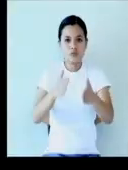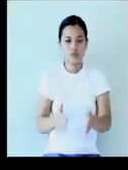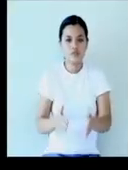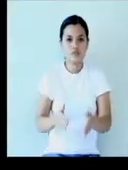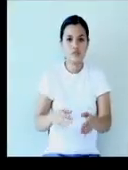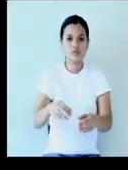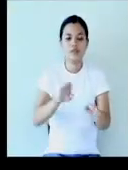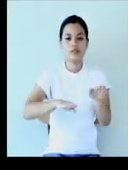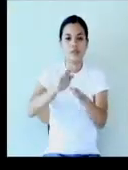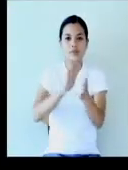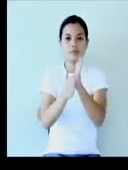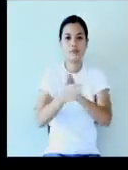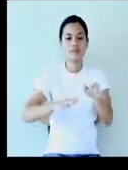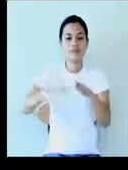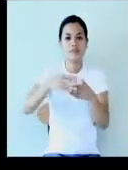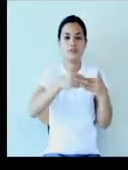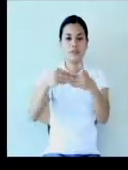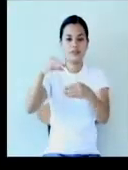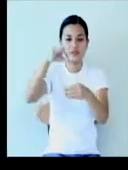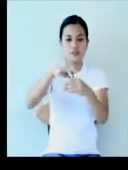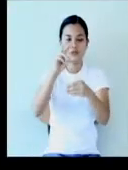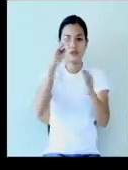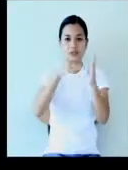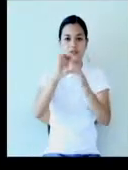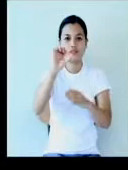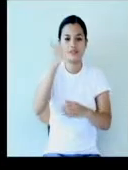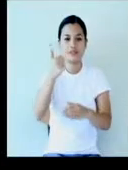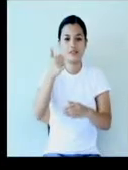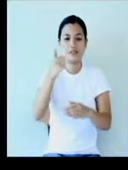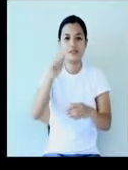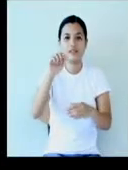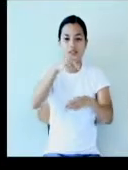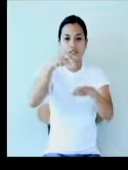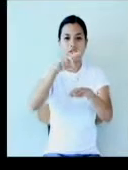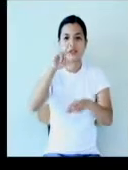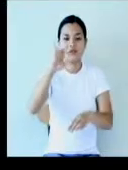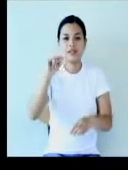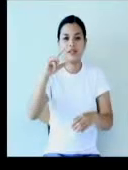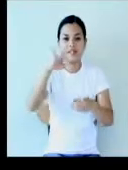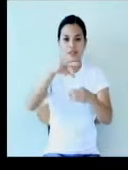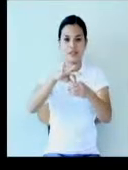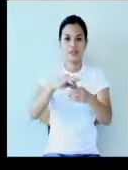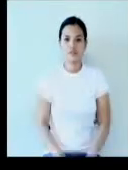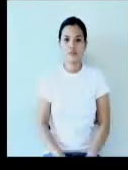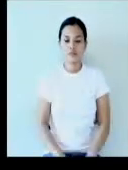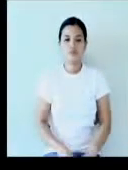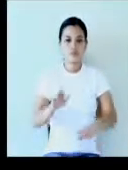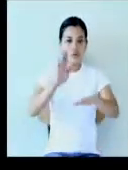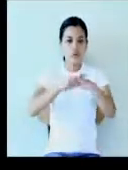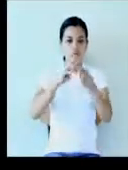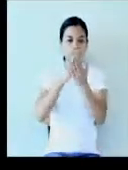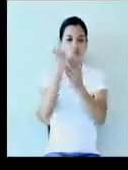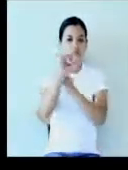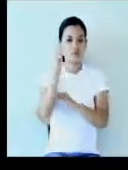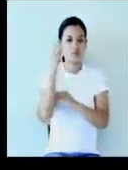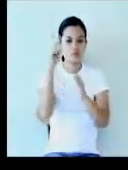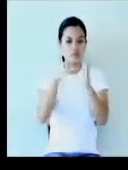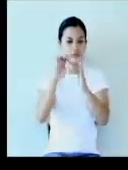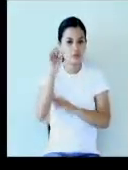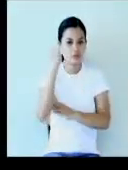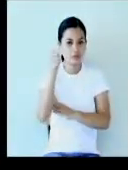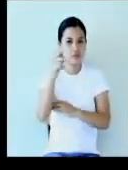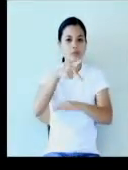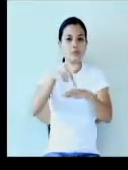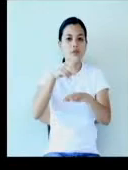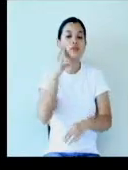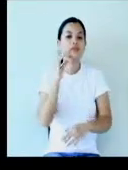A voter's step-by-step guide to voting in the 2010 national and local elections. On May 10, 2010,